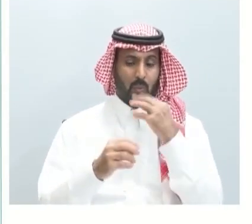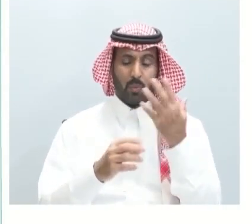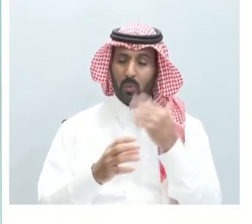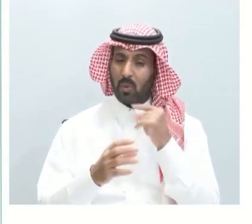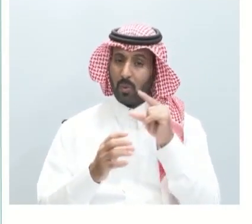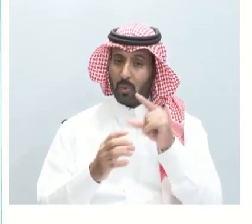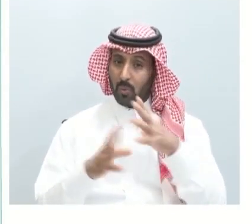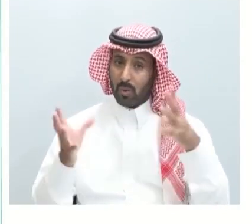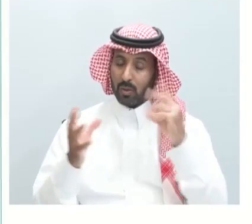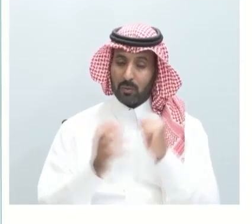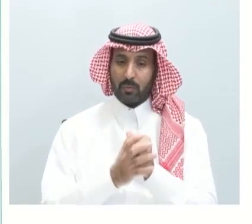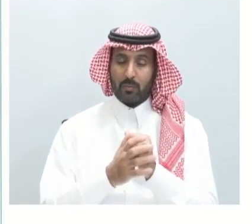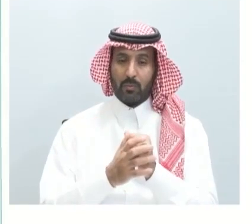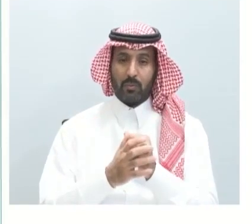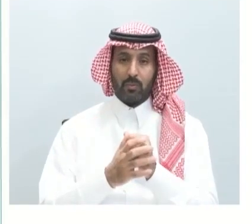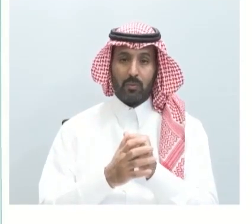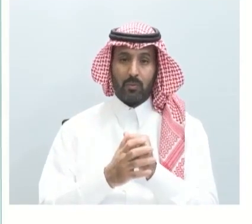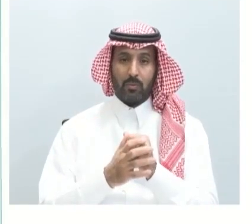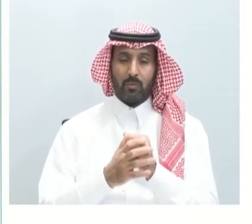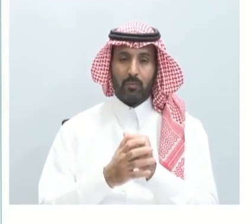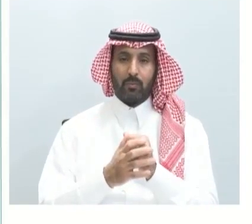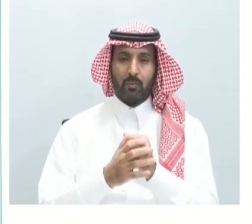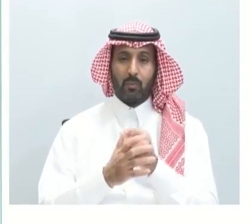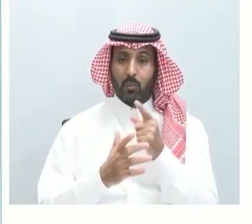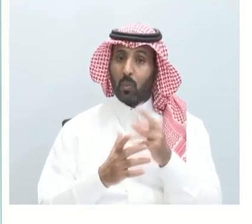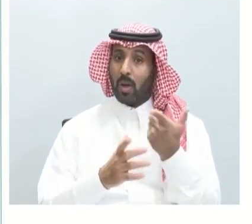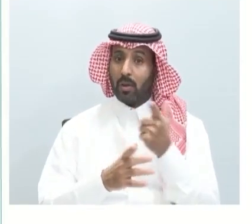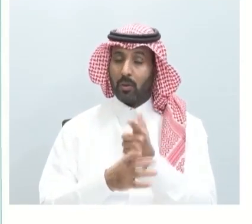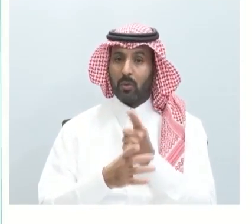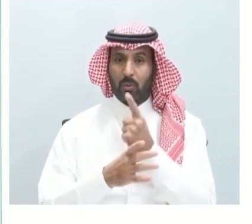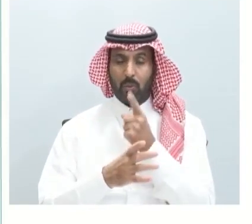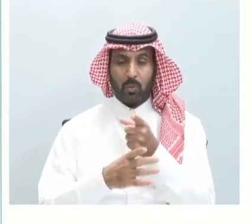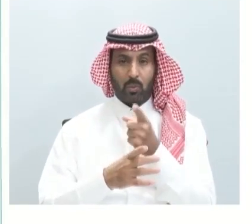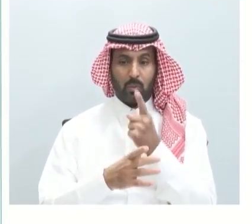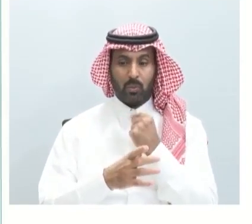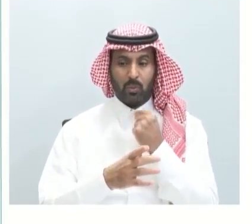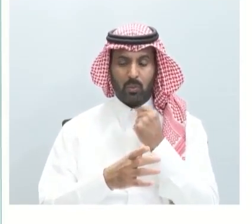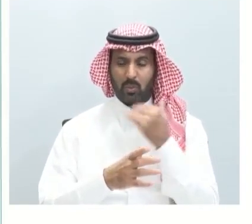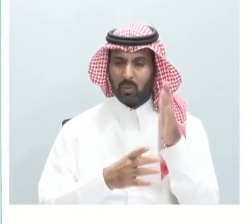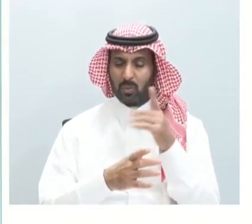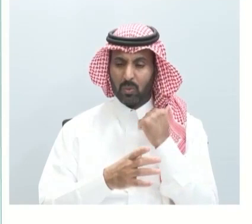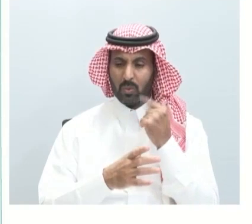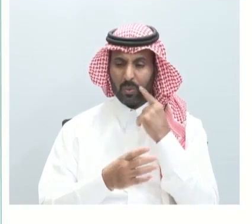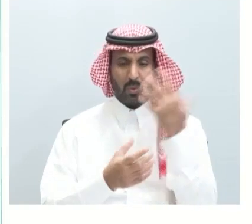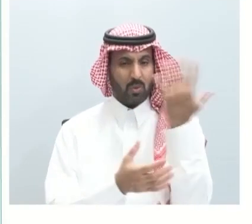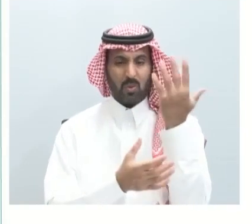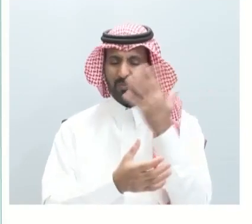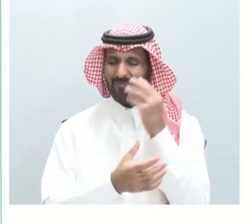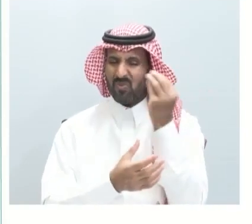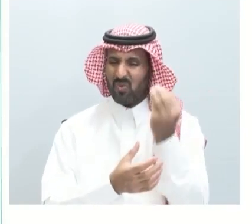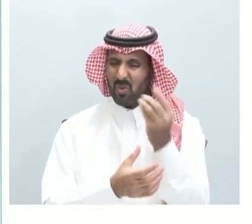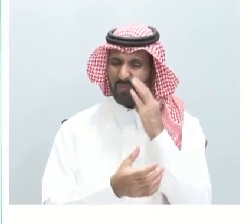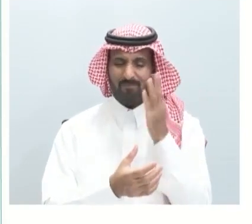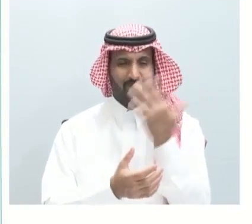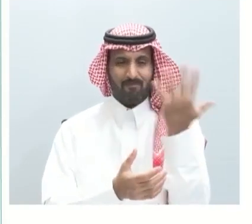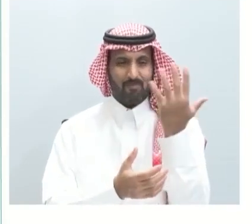enough? Why don't you like this landscape? Yes, because it doesn't have enough trees. It